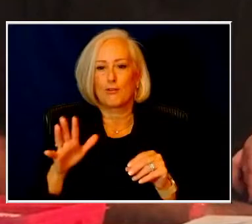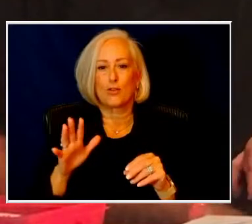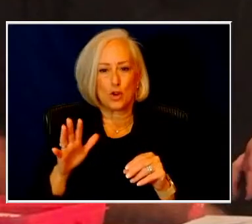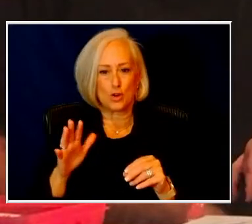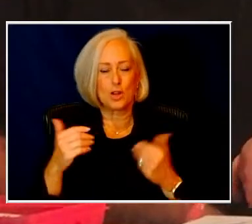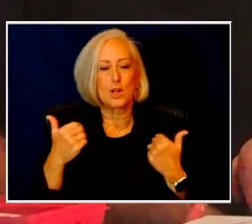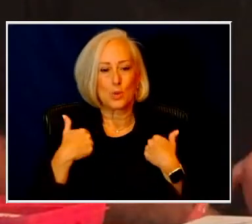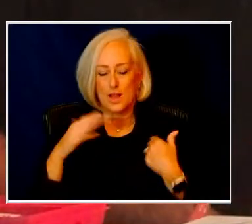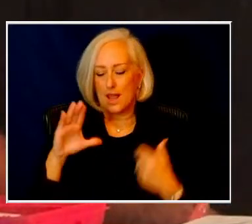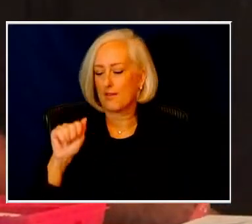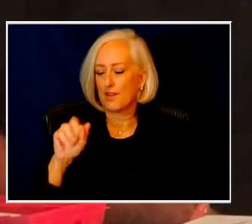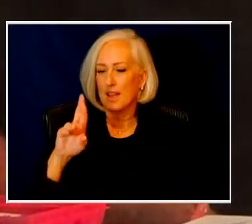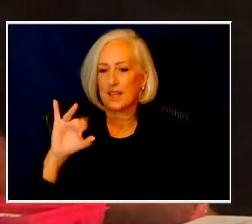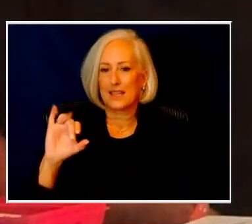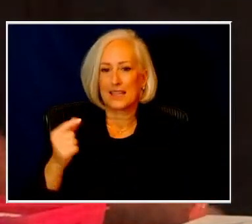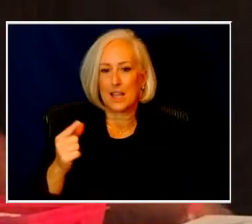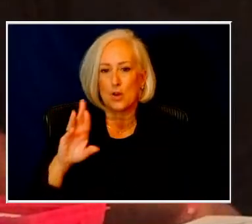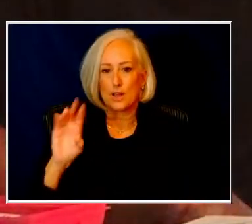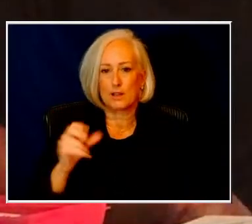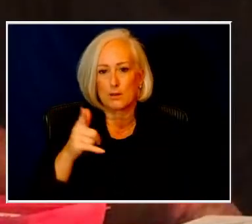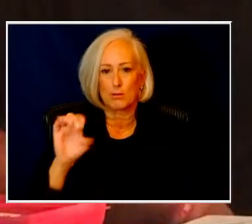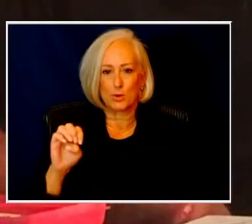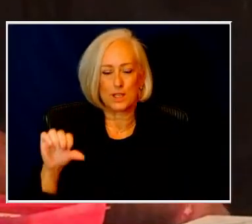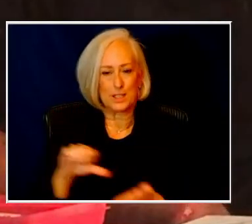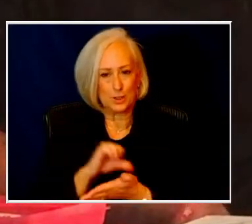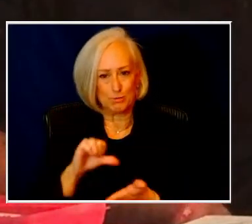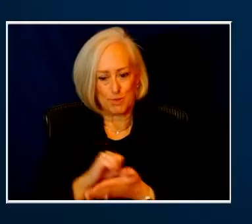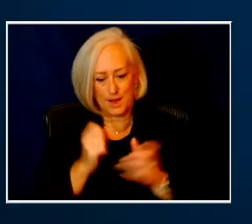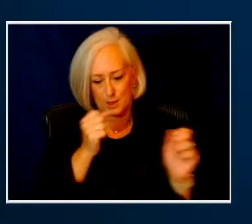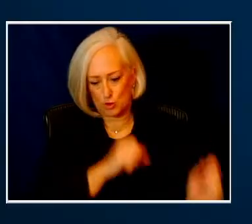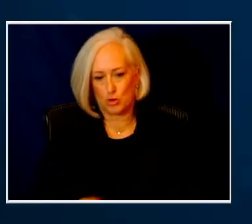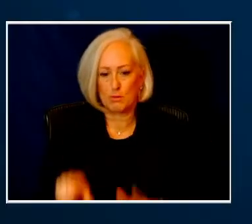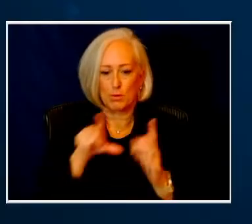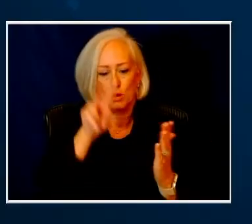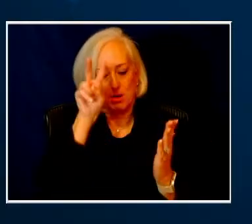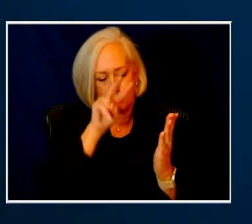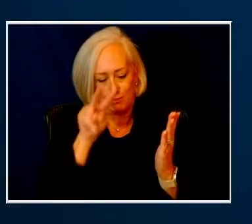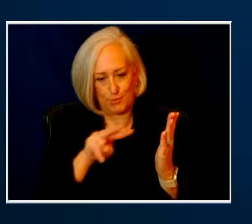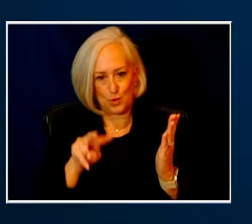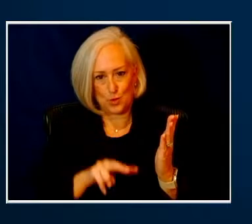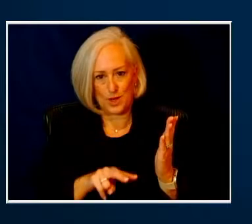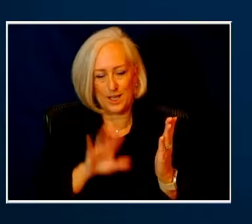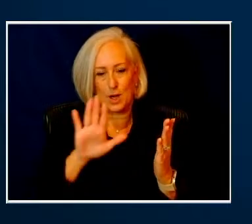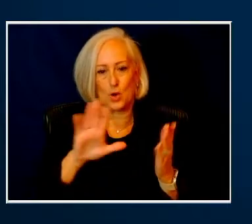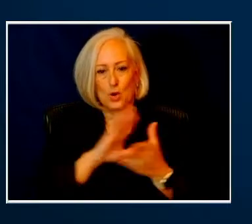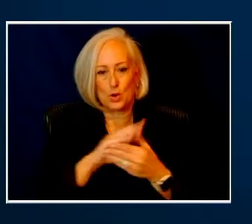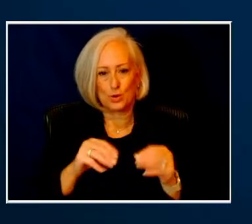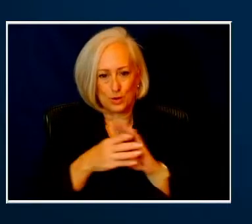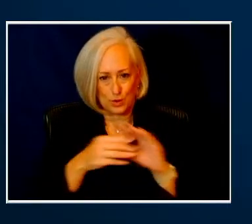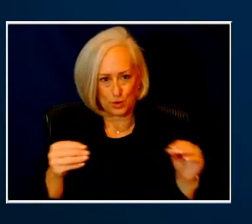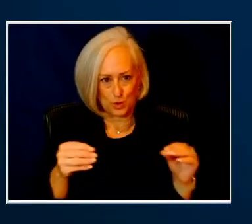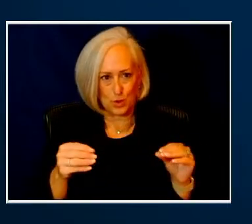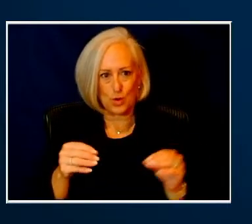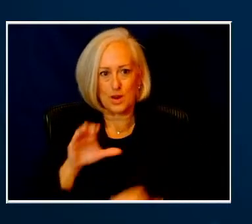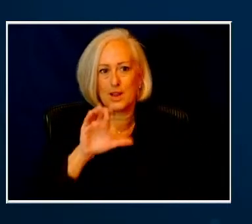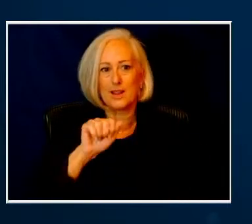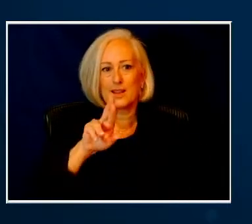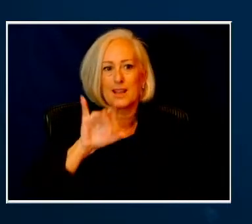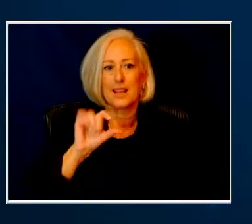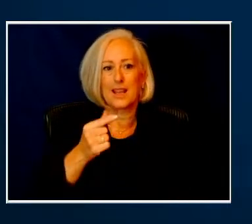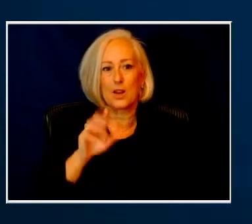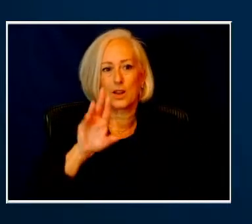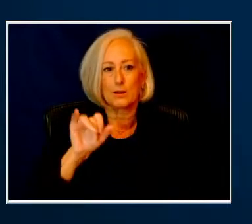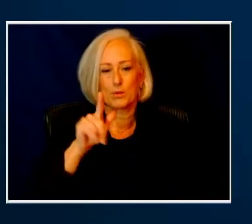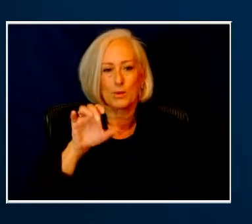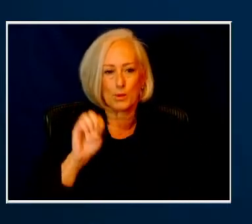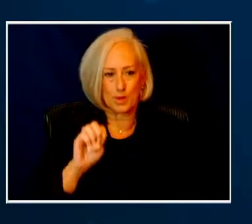that really goes into a lot more detail with Kolbie's story. It's Caring Bridge / Kolbie Vibe